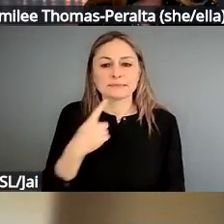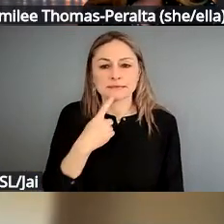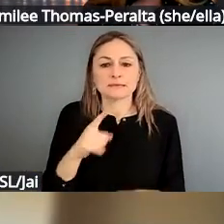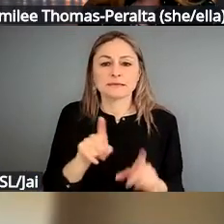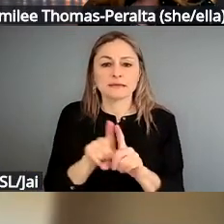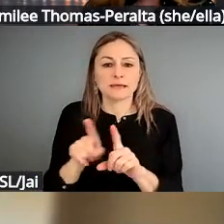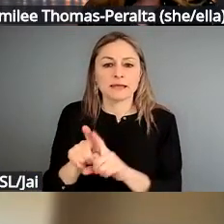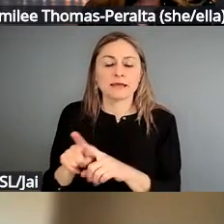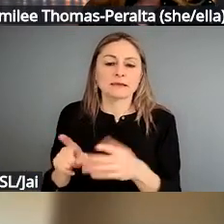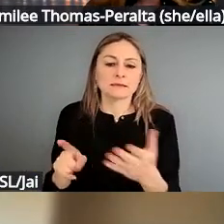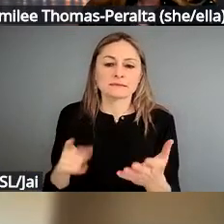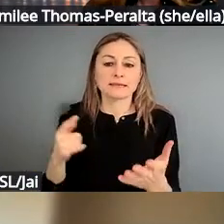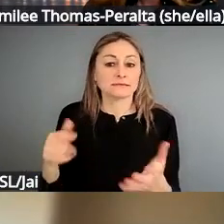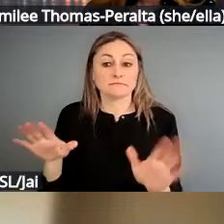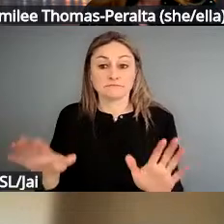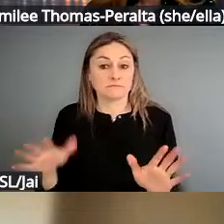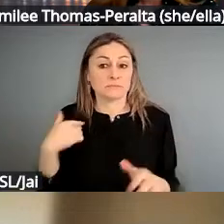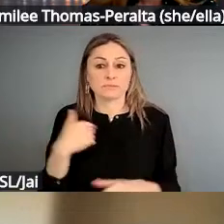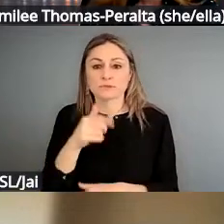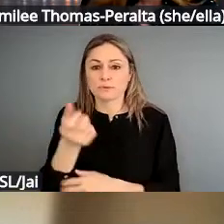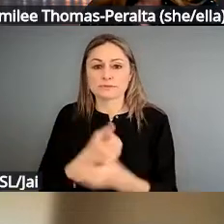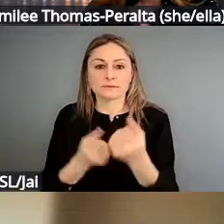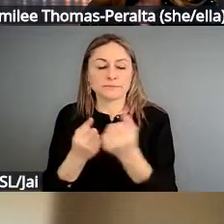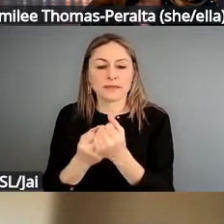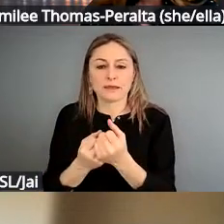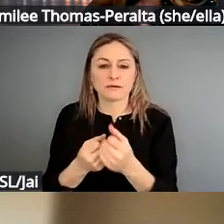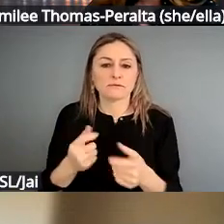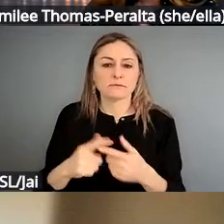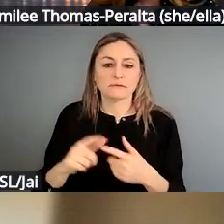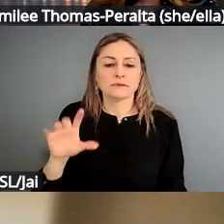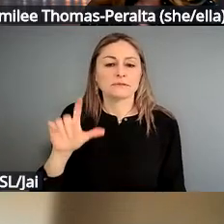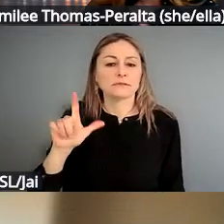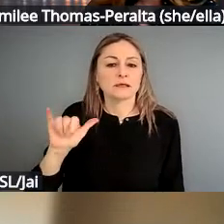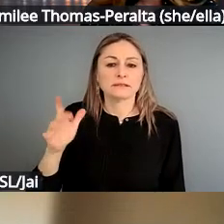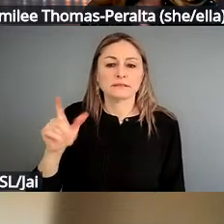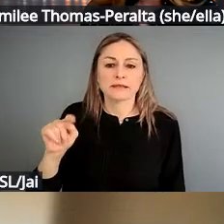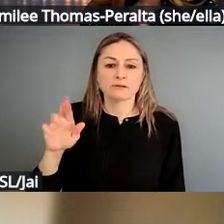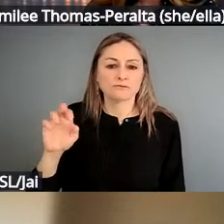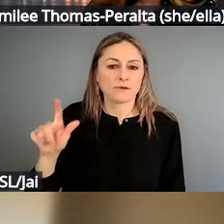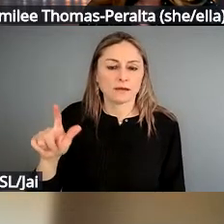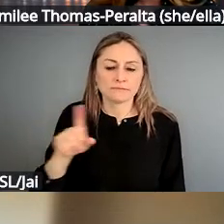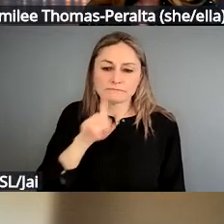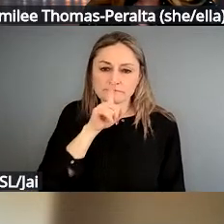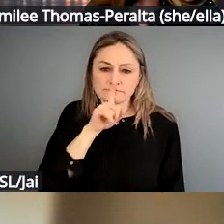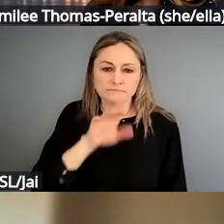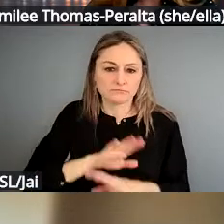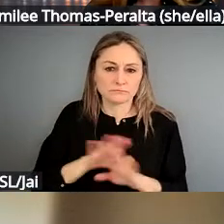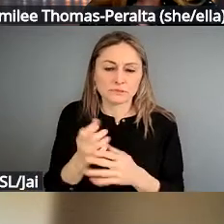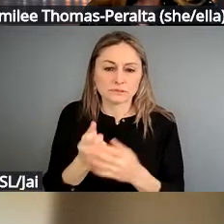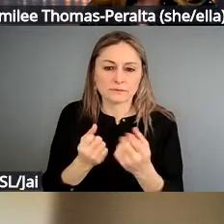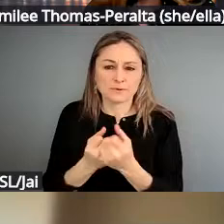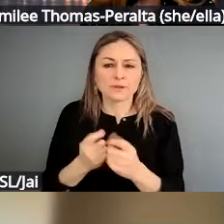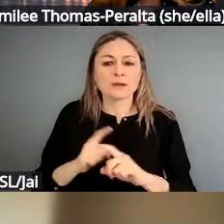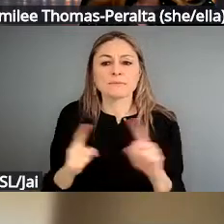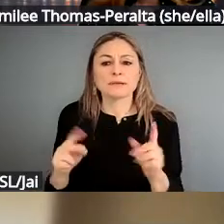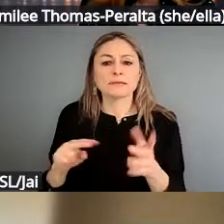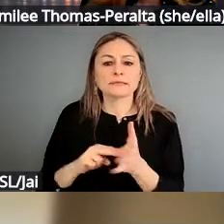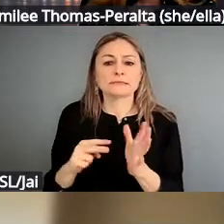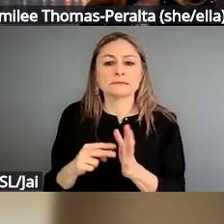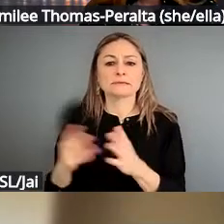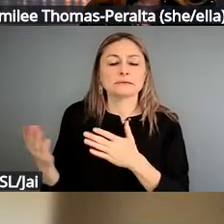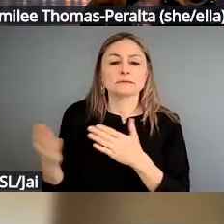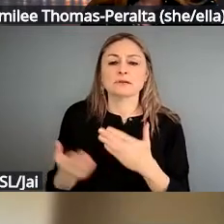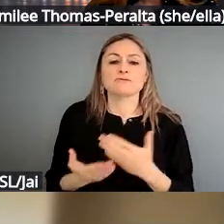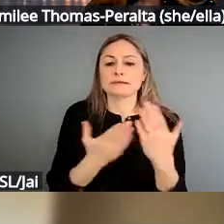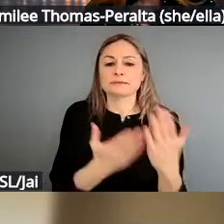outlying city, they don't support light rail. But that doesn't necessarily come back to C-Tran unless there's a resolution brought